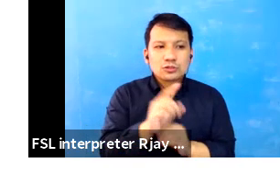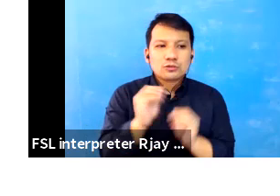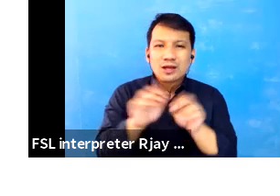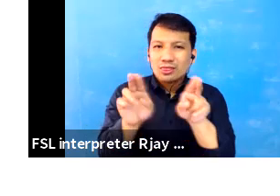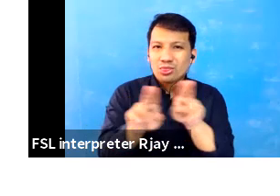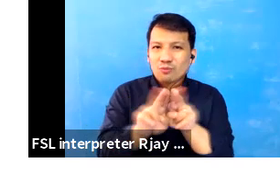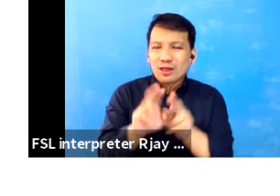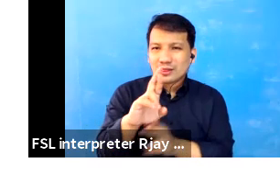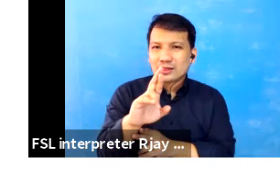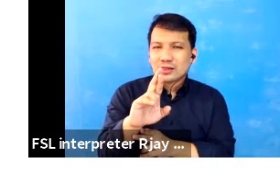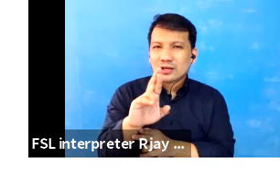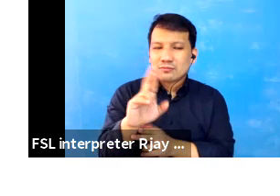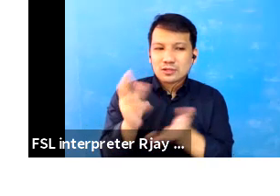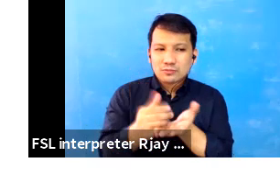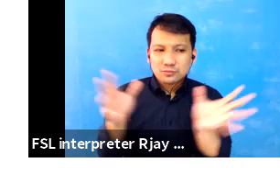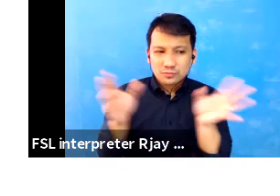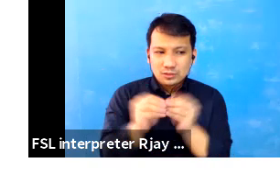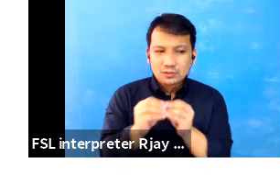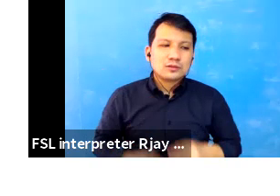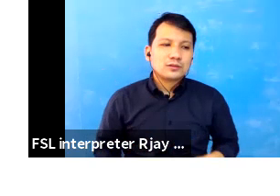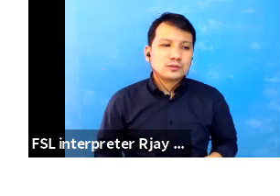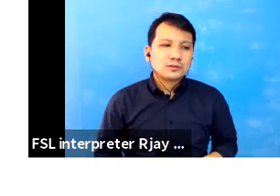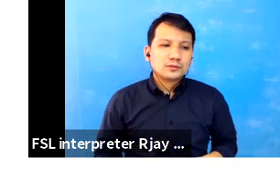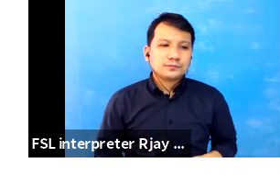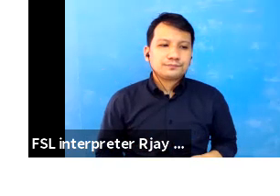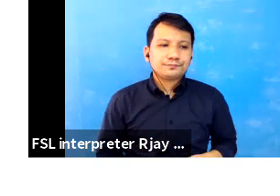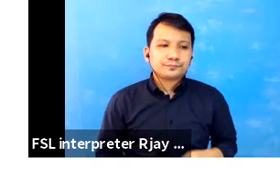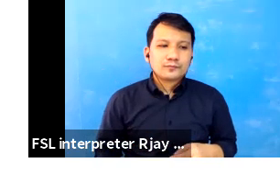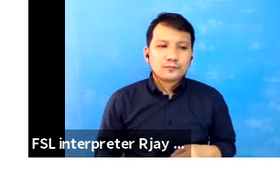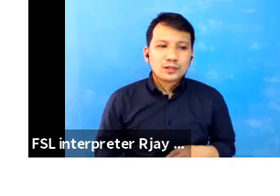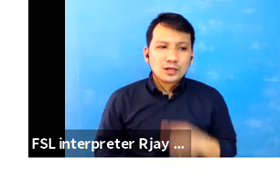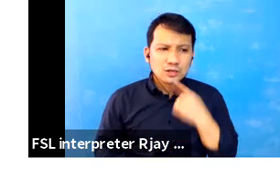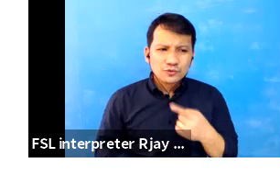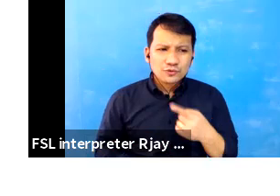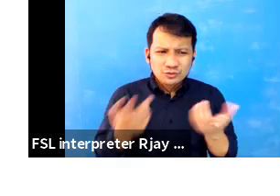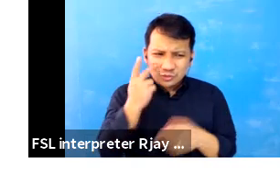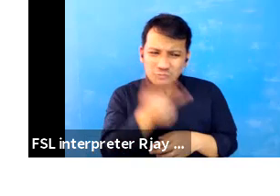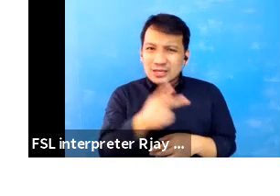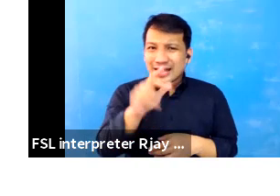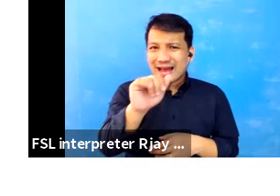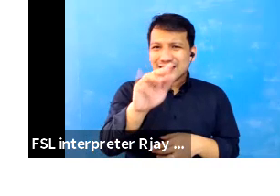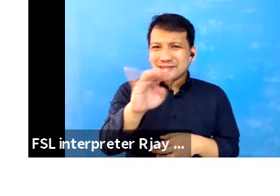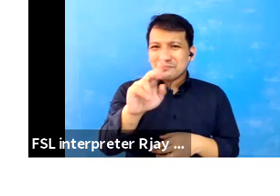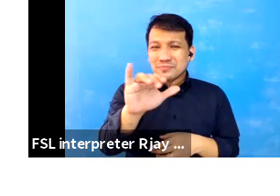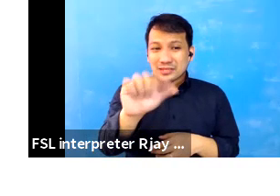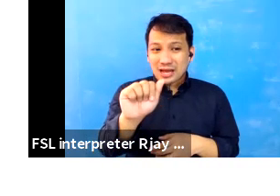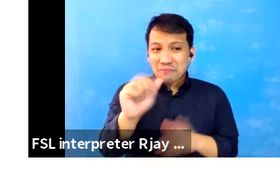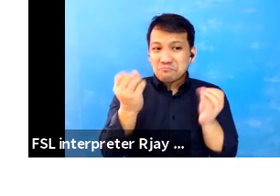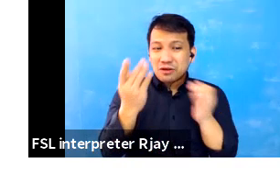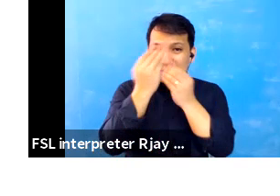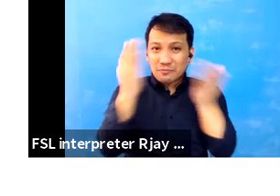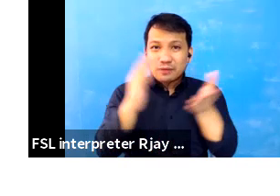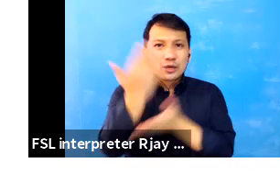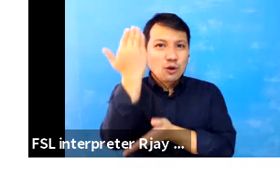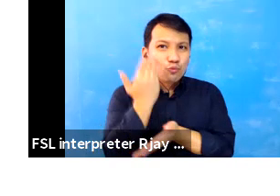weight. In addition, we look at anemia because we realize that there are also blood